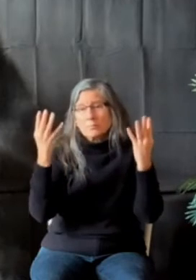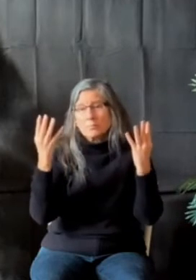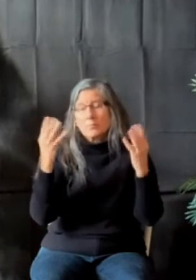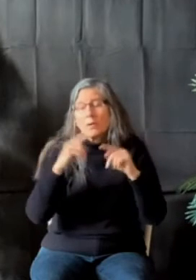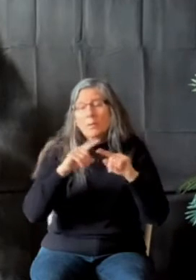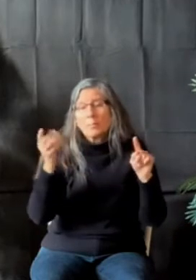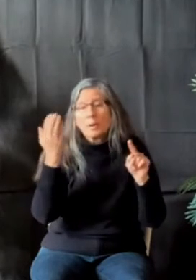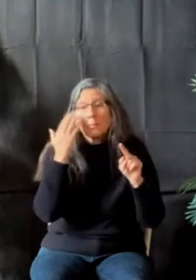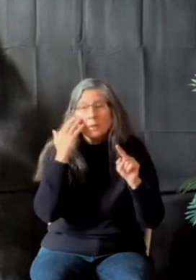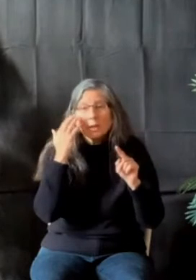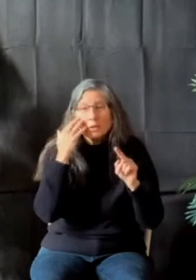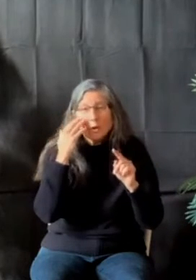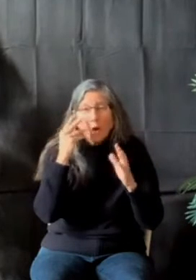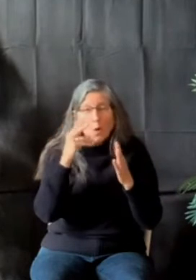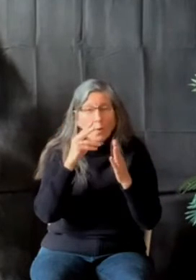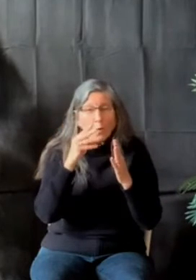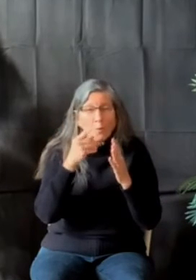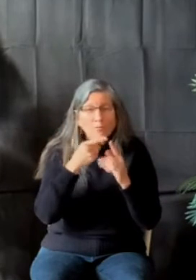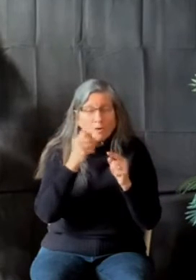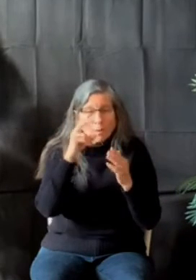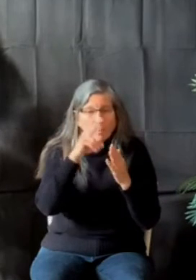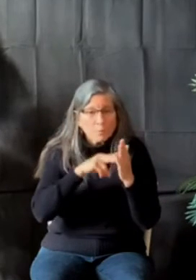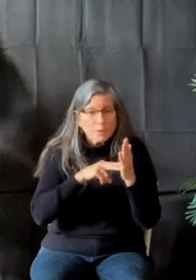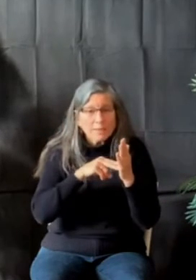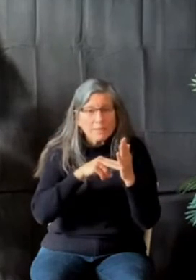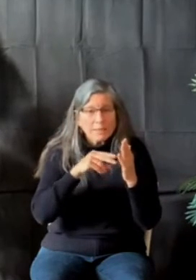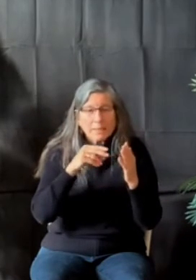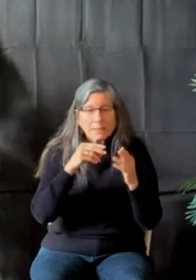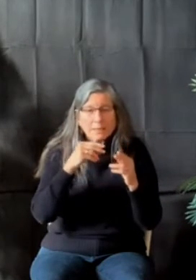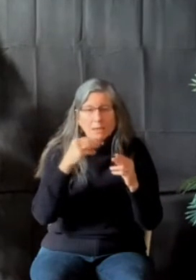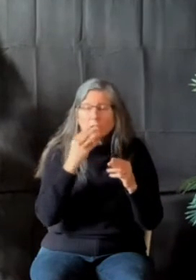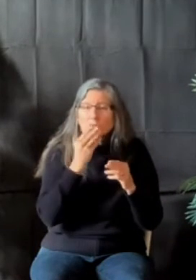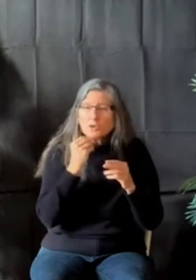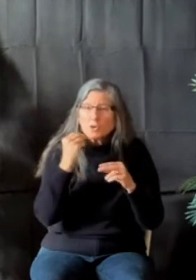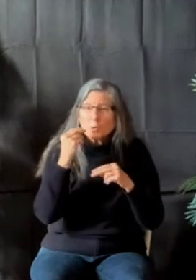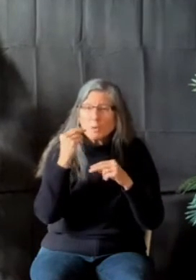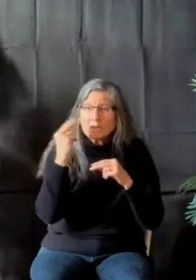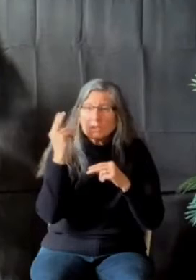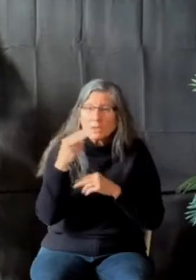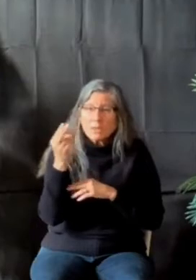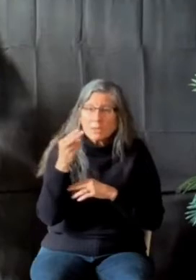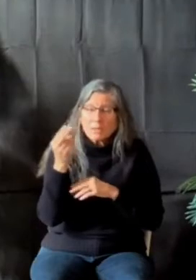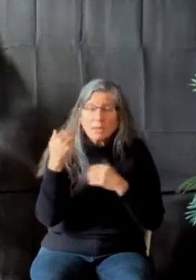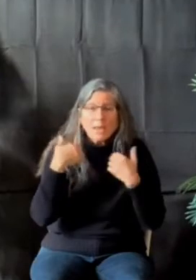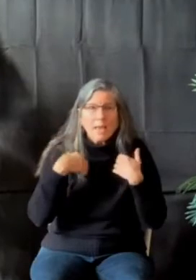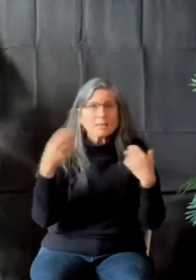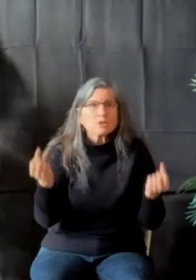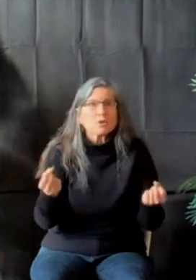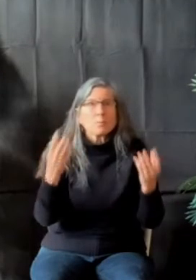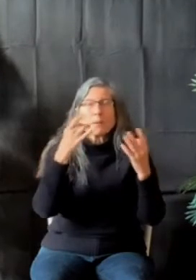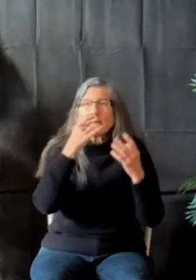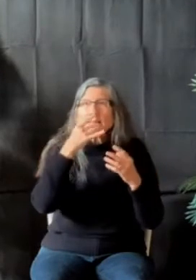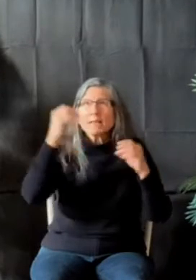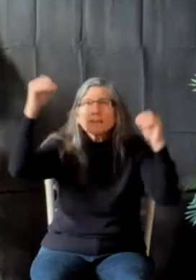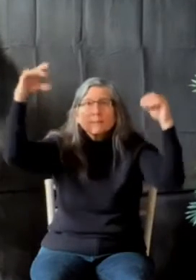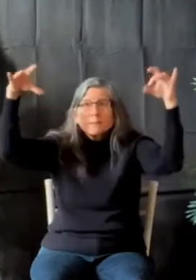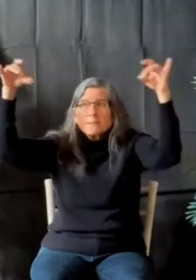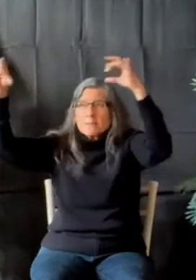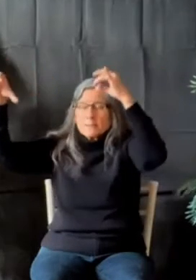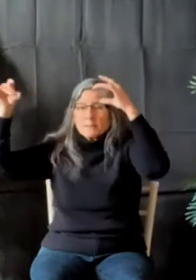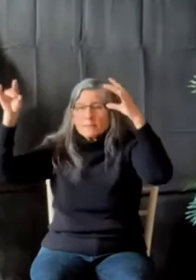reading Josephus and other Jewish historians from the time period that they had so many lights up that